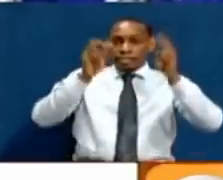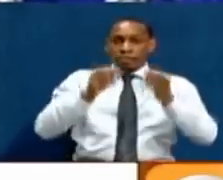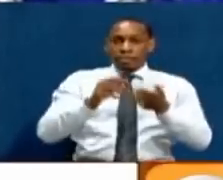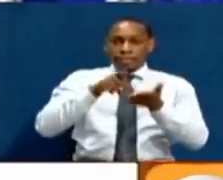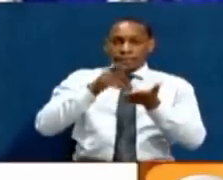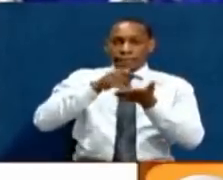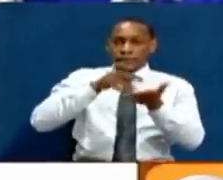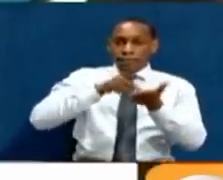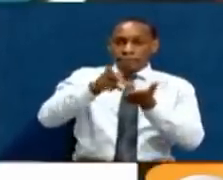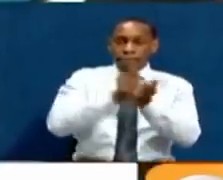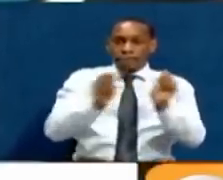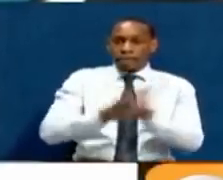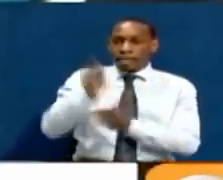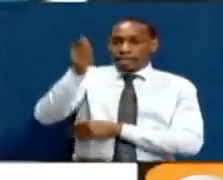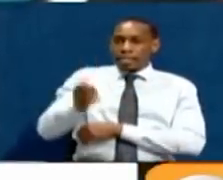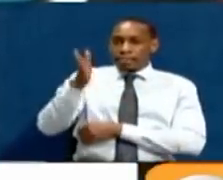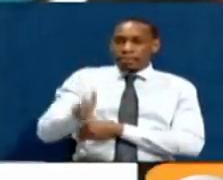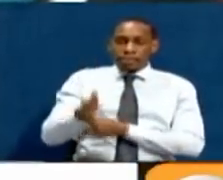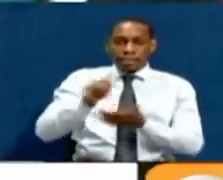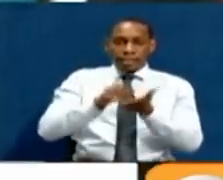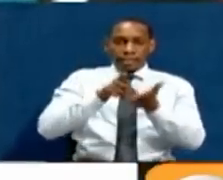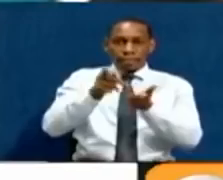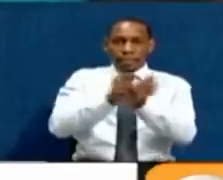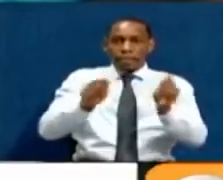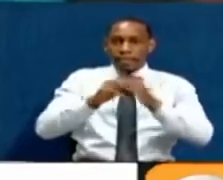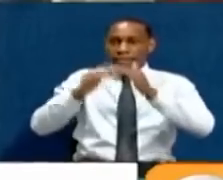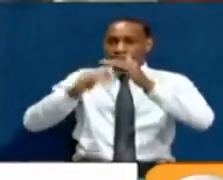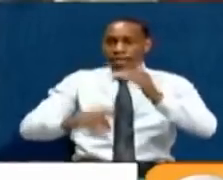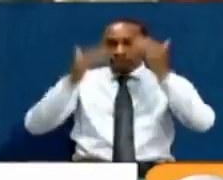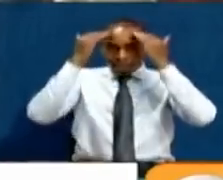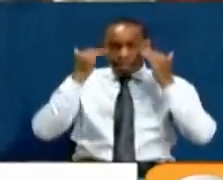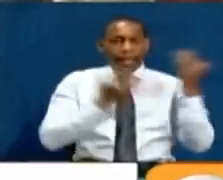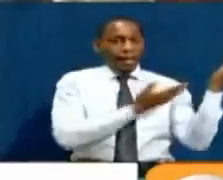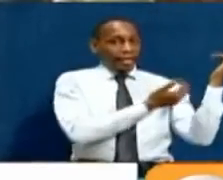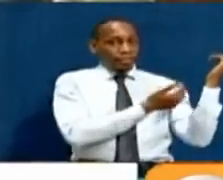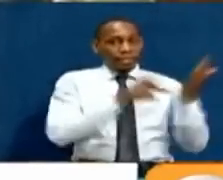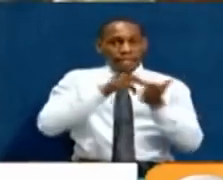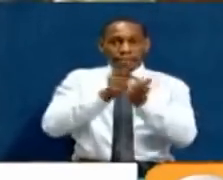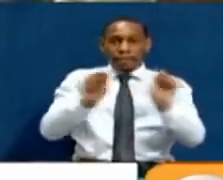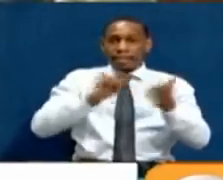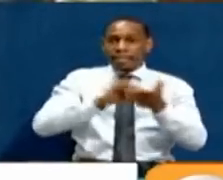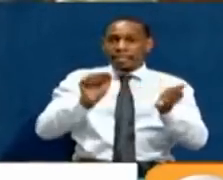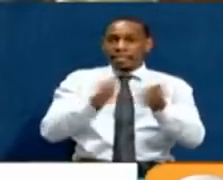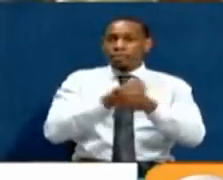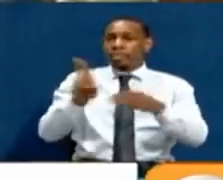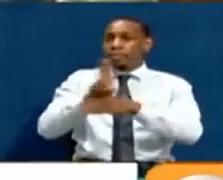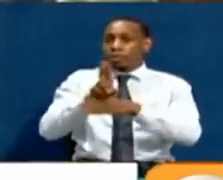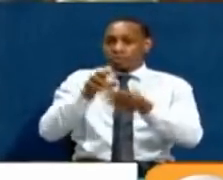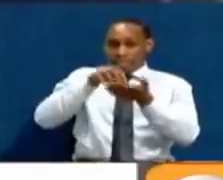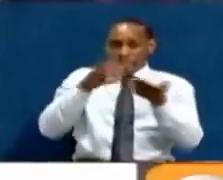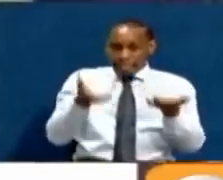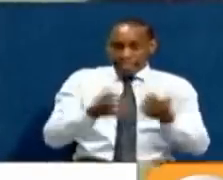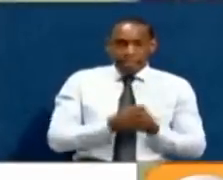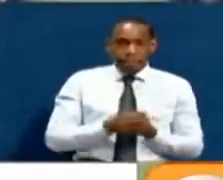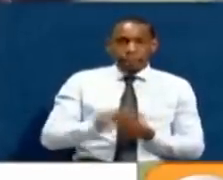bond, Judge Mwangi said the bond issued at the lower court was an anticipatory bond and therefore not applicable in the current